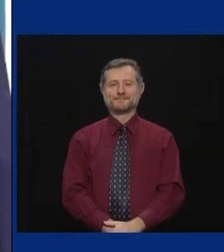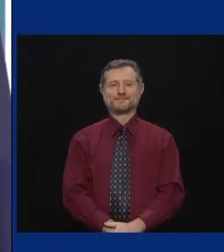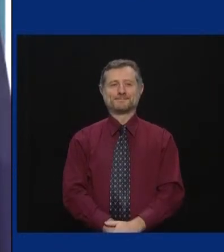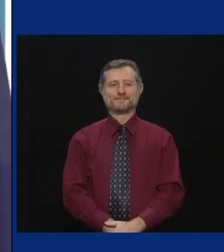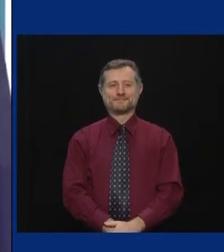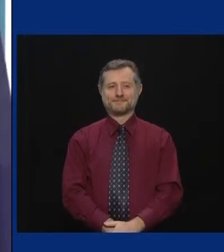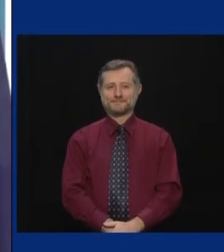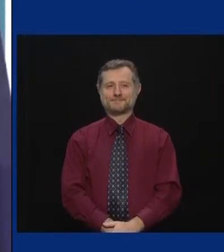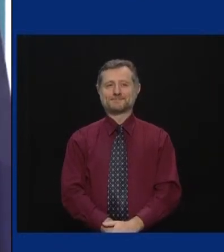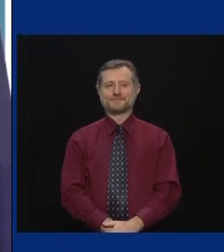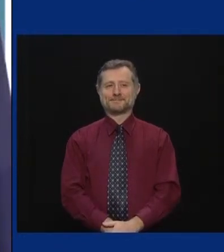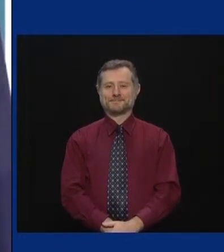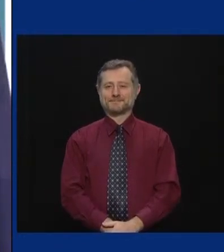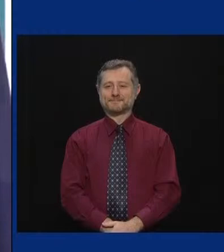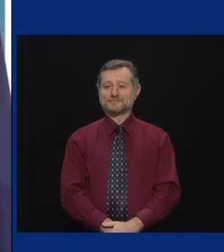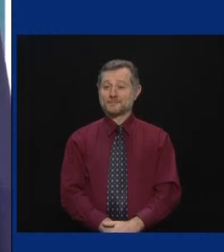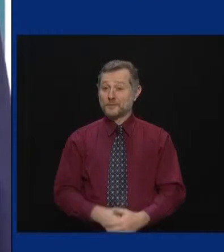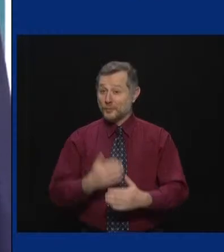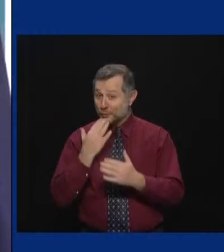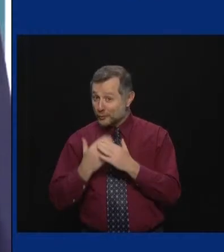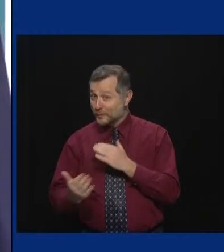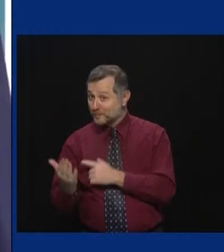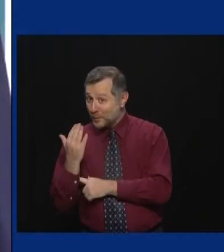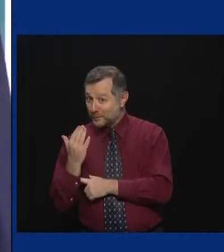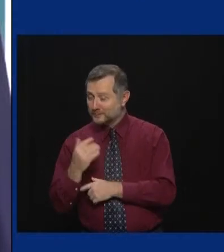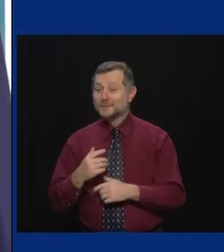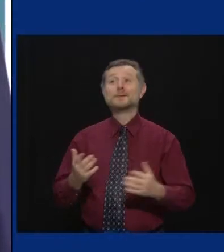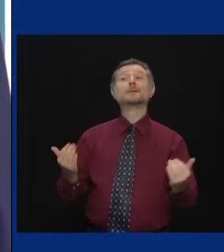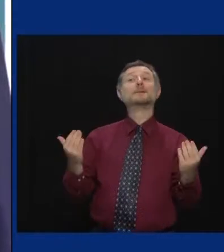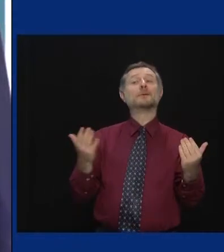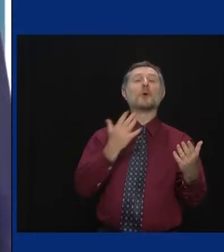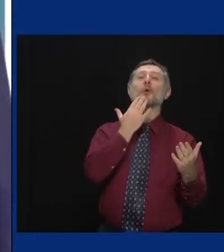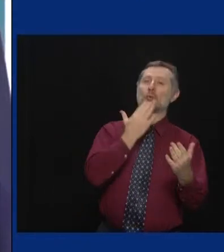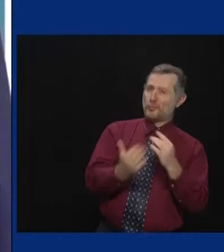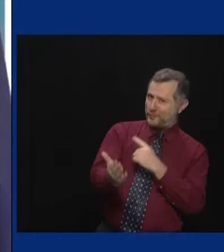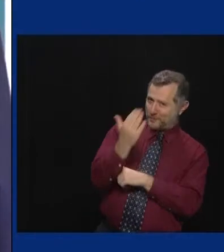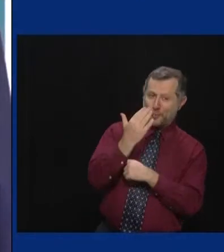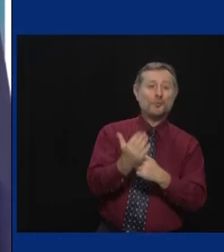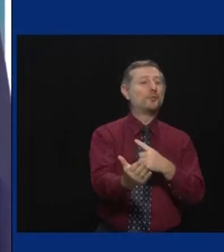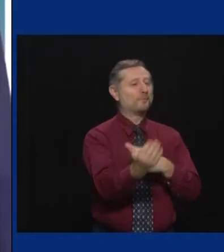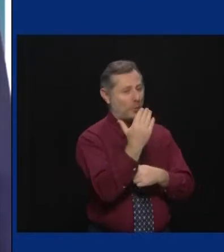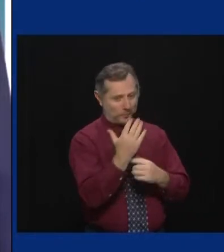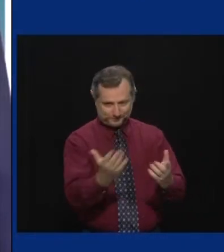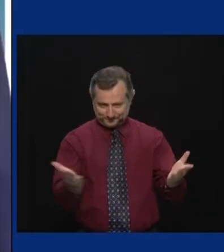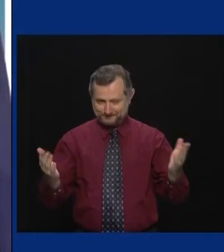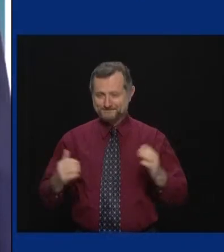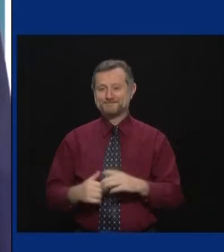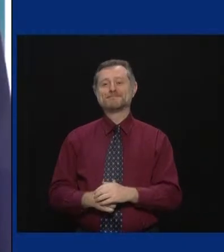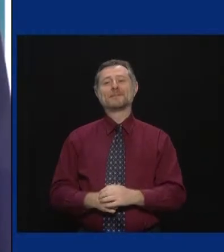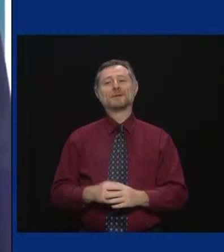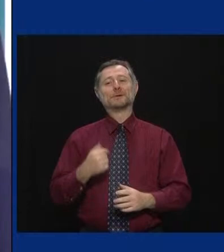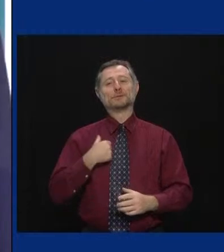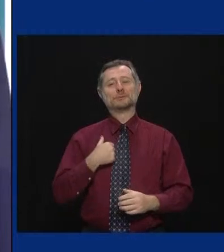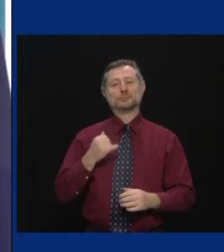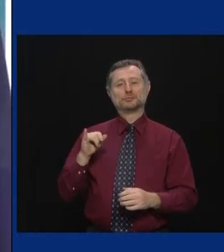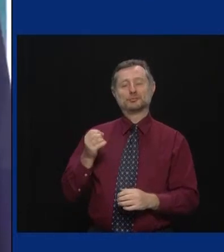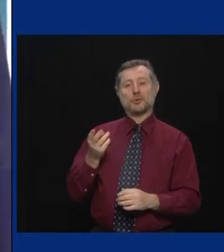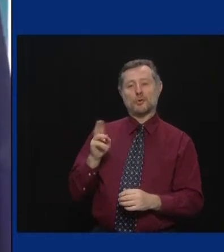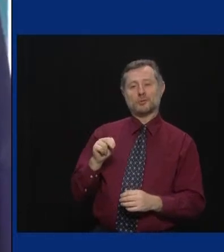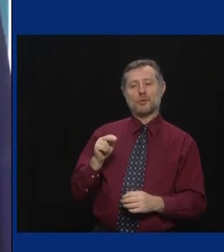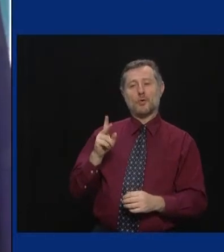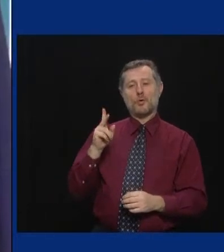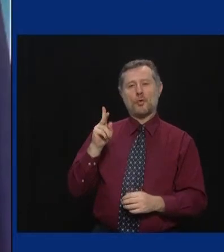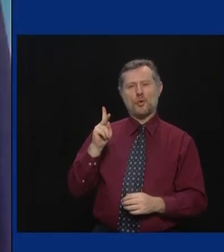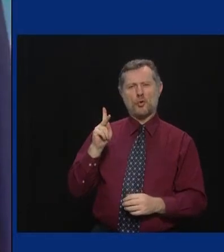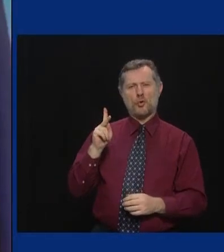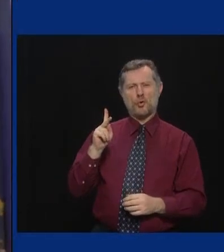Good morning. All right. I'm John Hochul, as was just announced. I have the honor